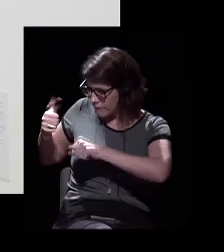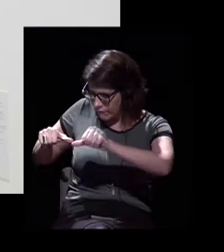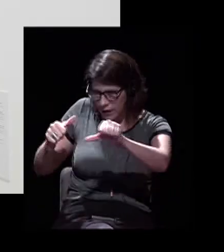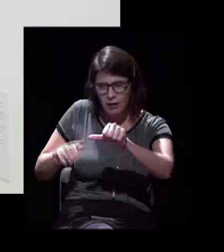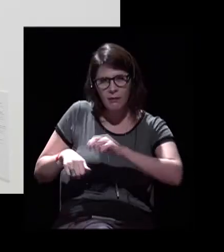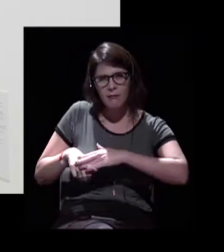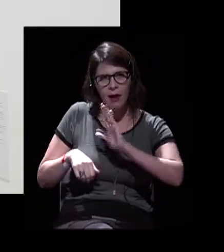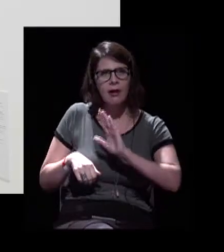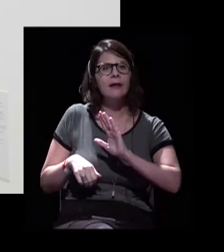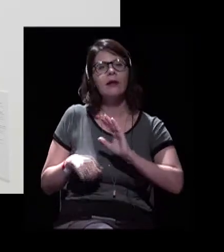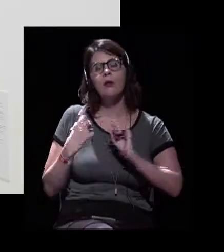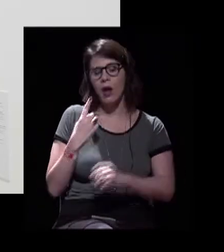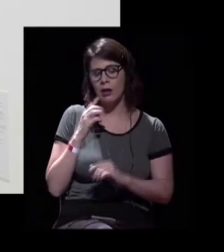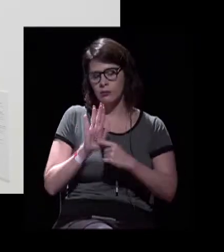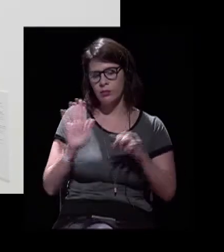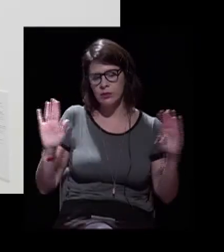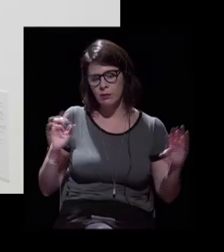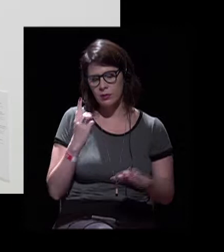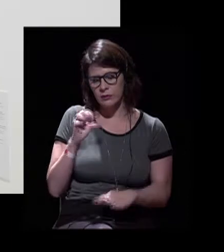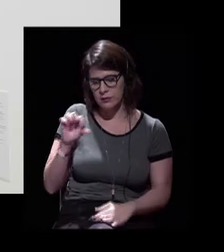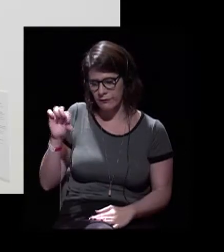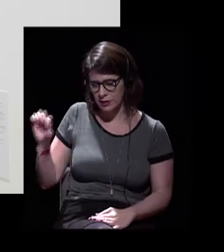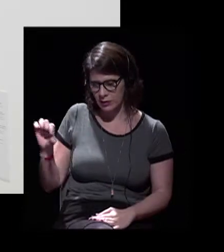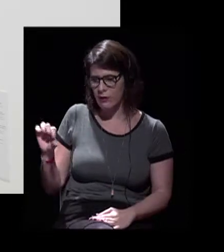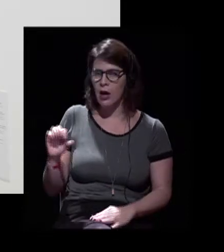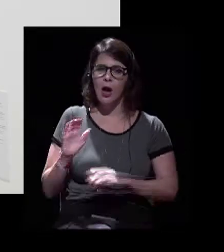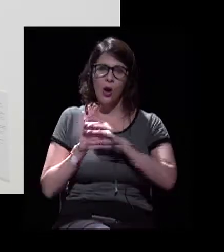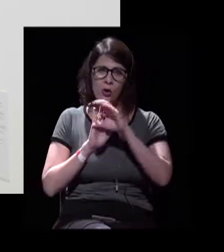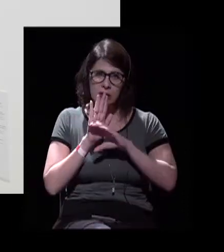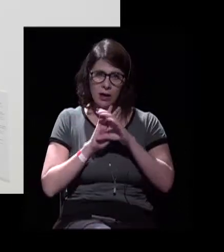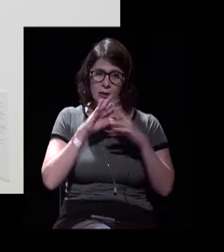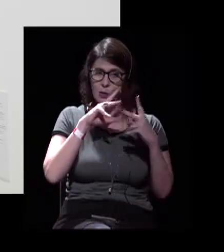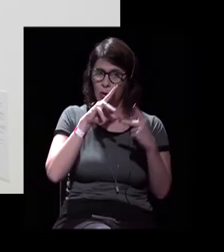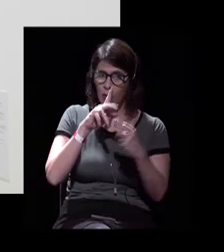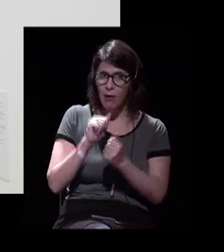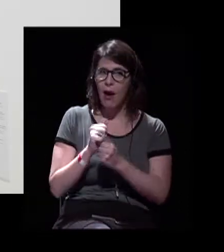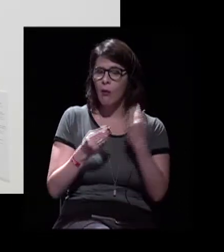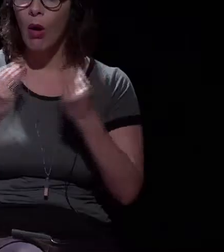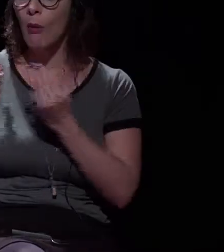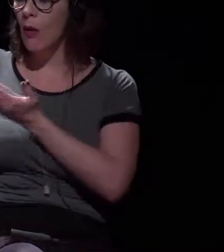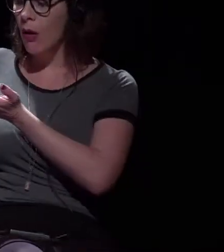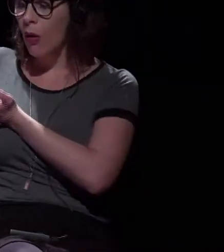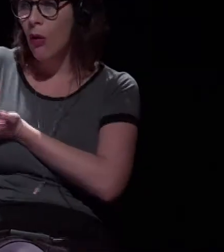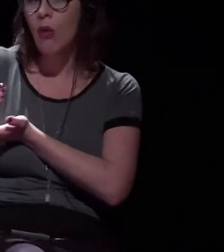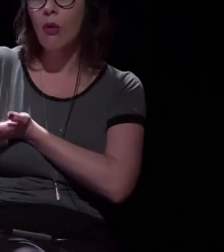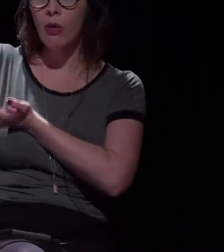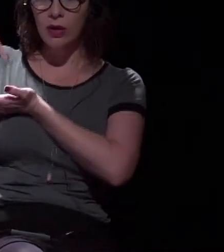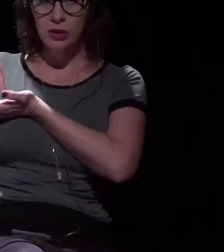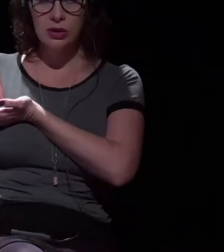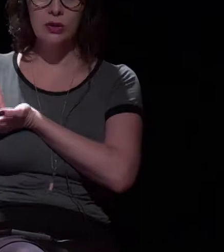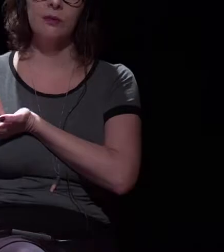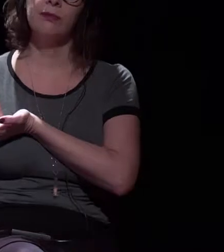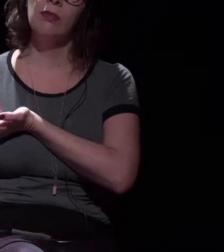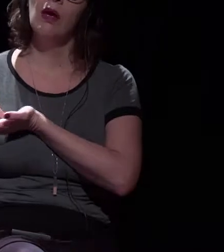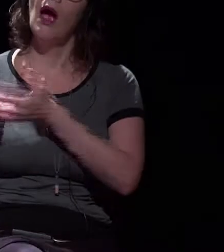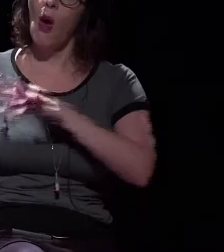of Origin, organized by Luis Kamnitzer and Rachel Weiss with a team of international curatorial advisors at the Queens Museum in New